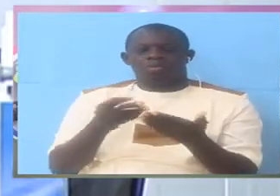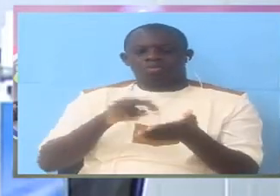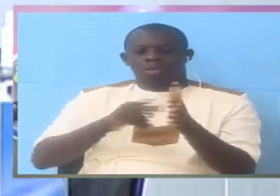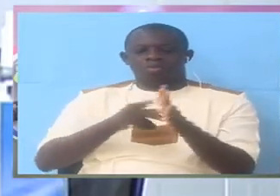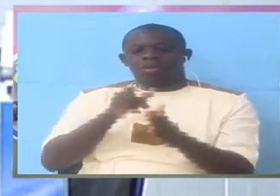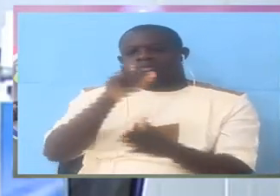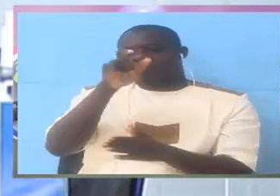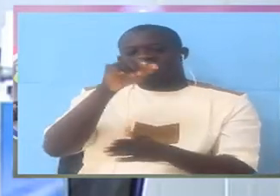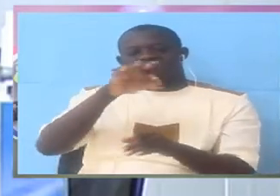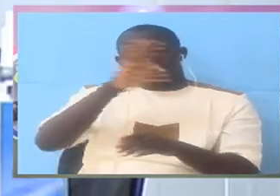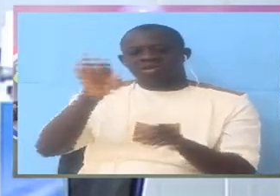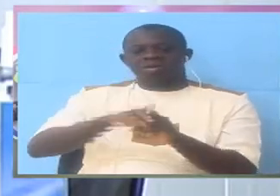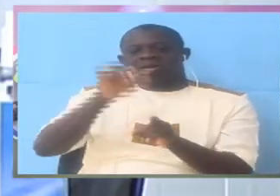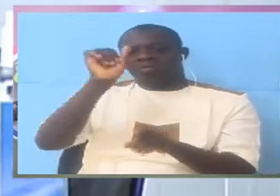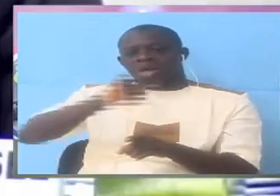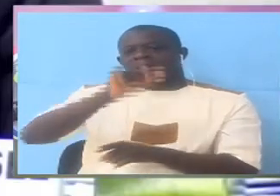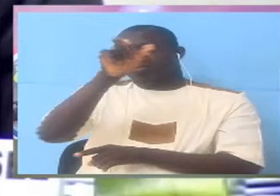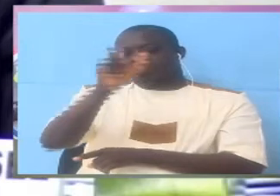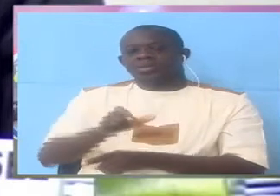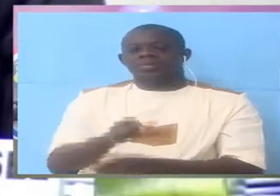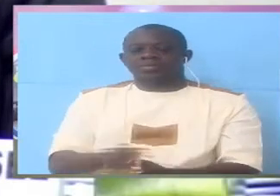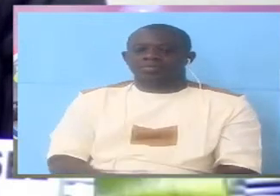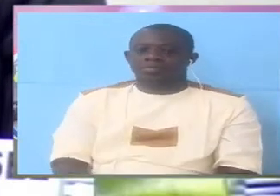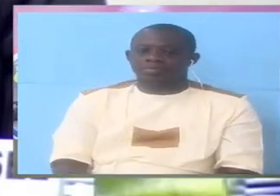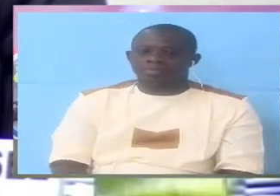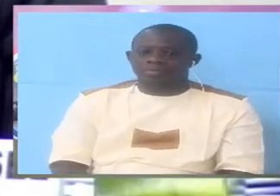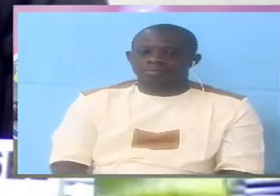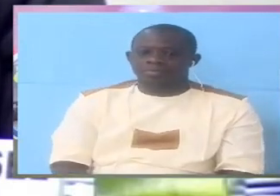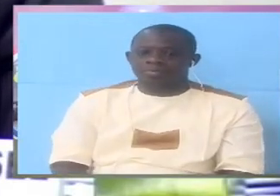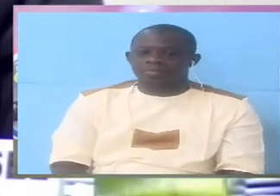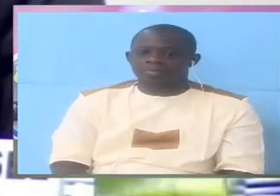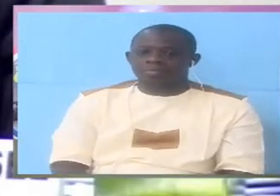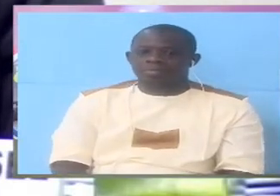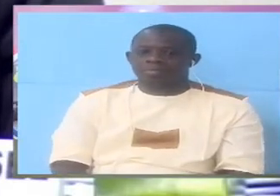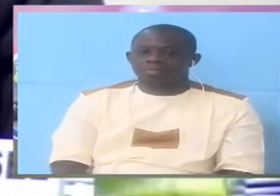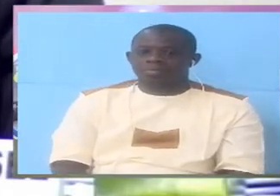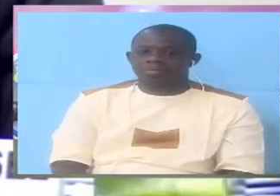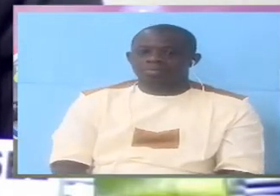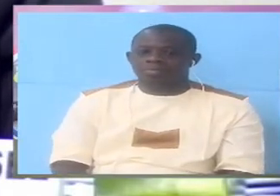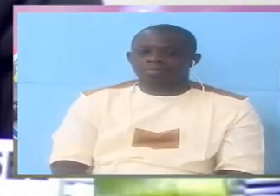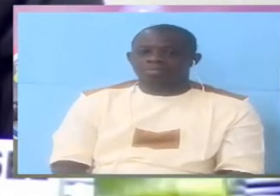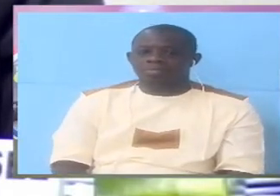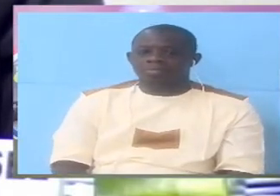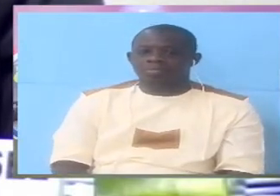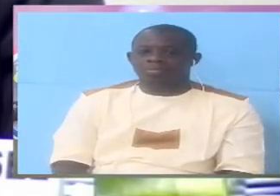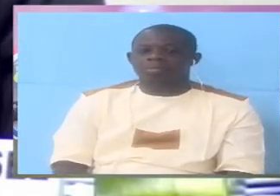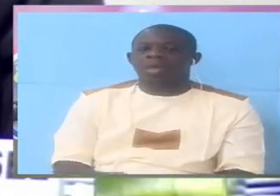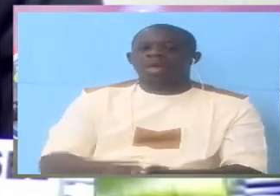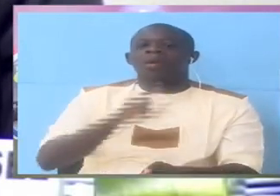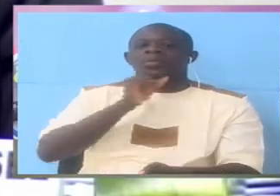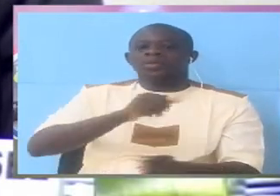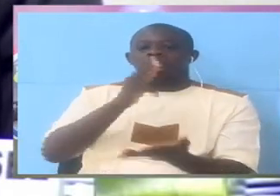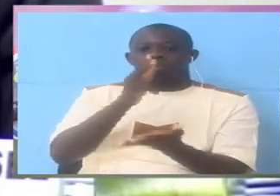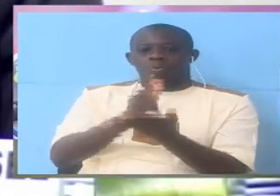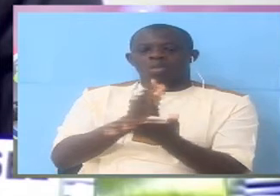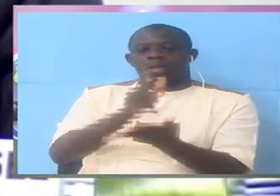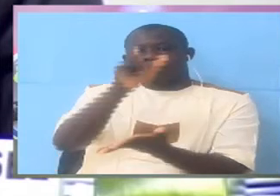Mr. Witness, I withdraw the allegations against you with regards to